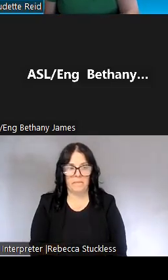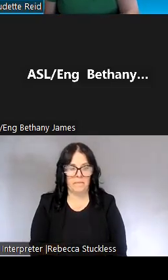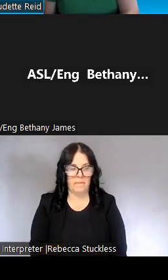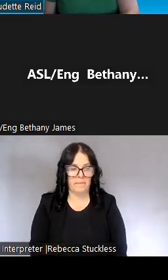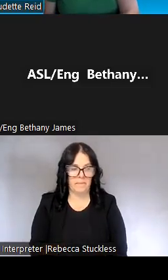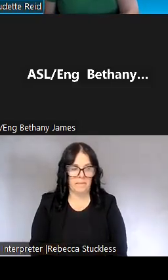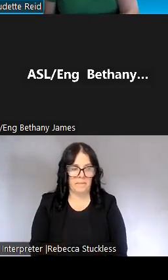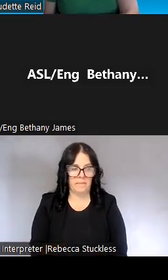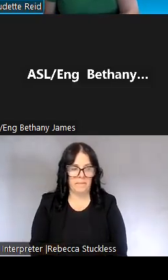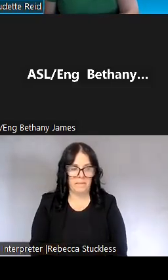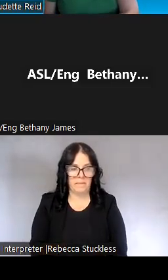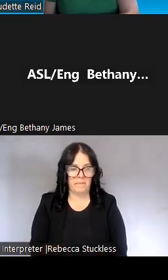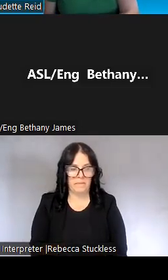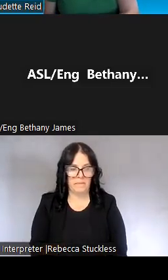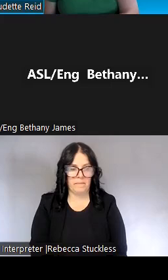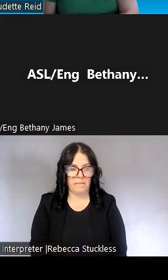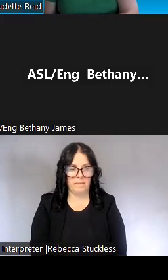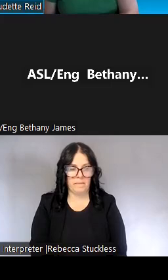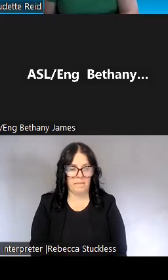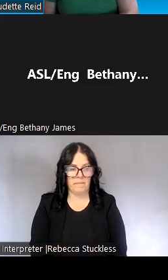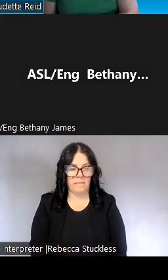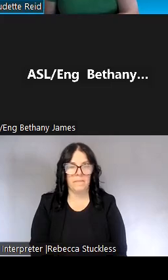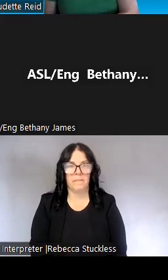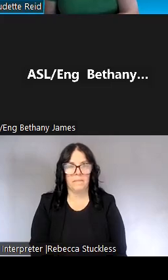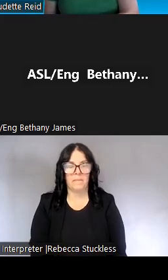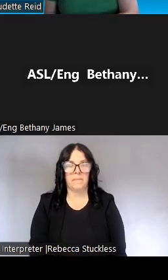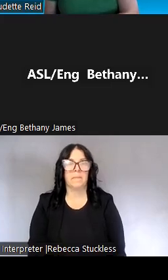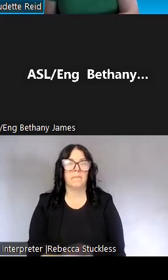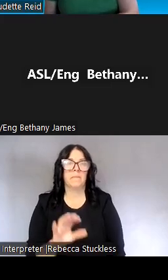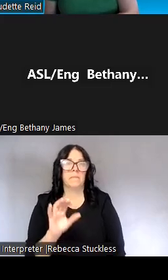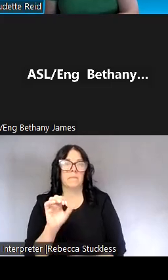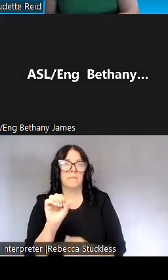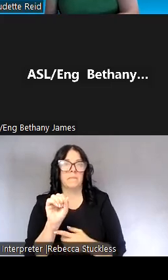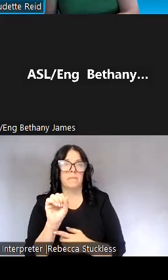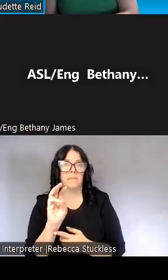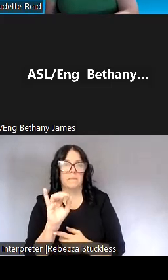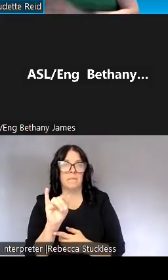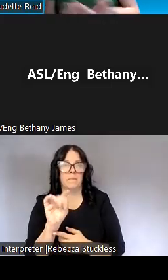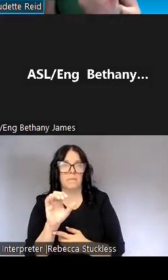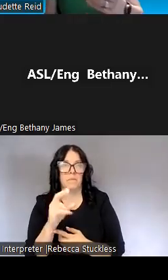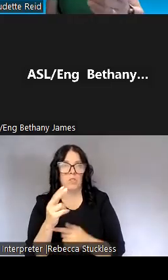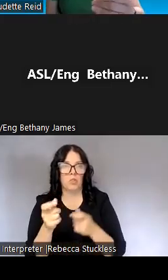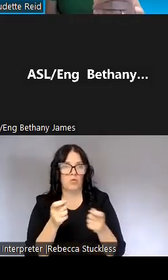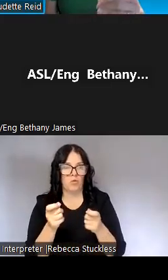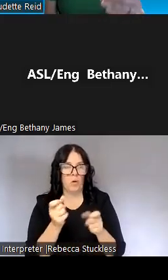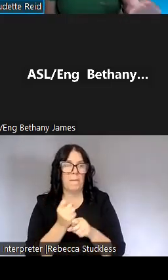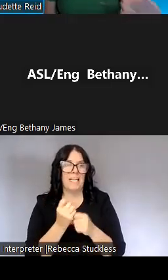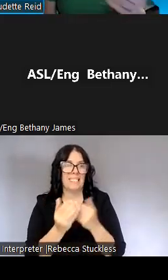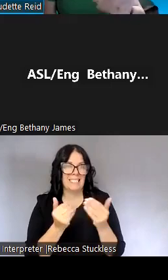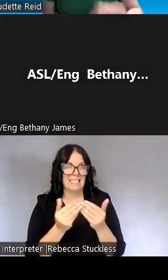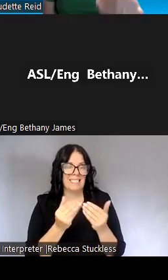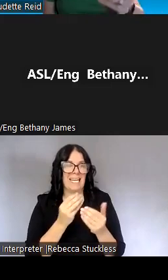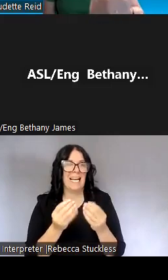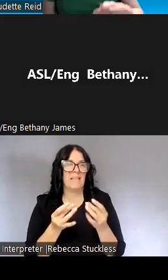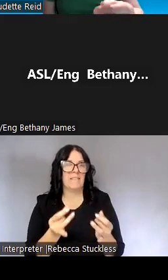Yeah. Switch control makes it easy and efficient to control your device with a variety